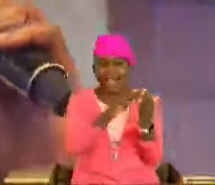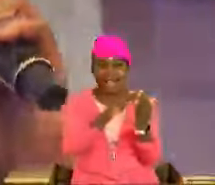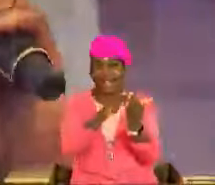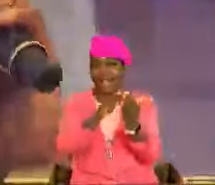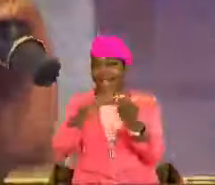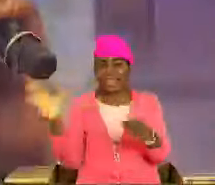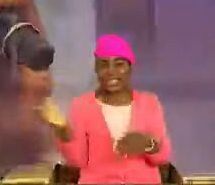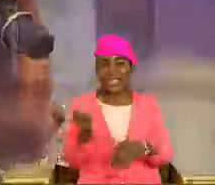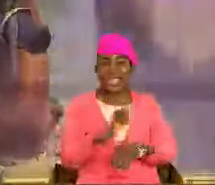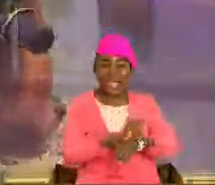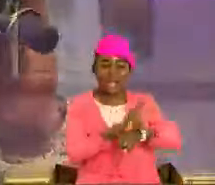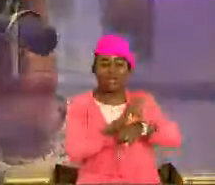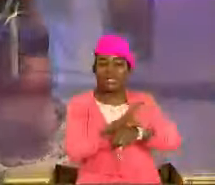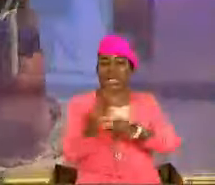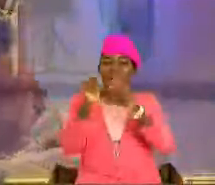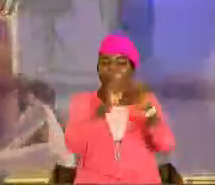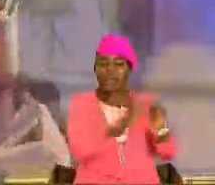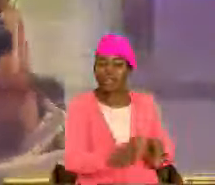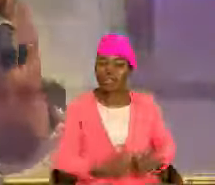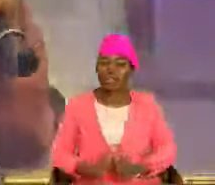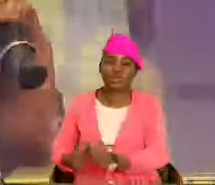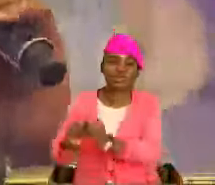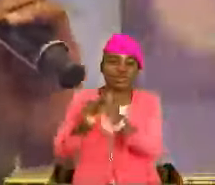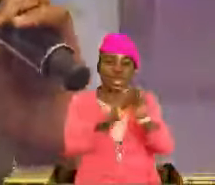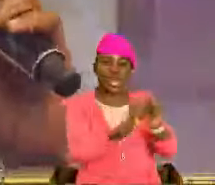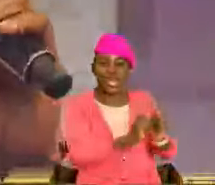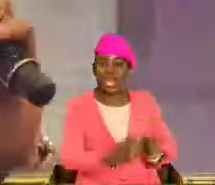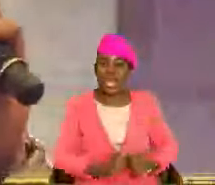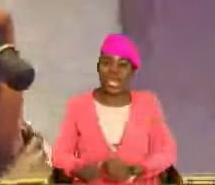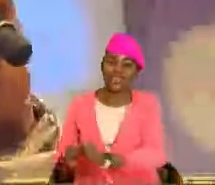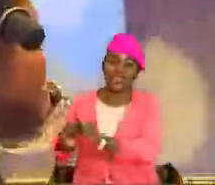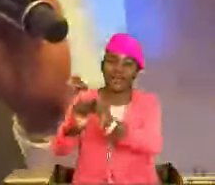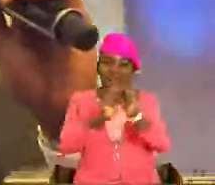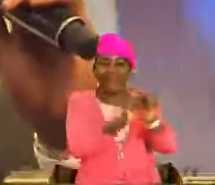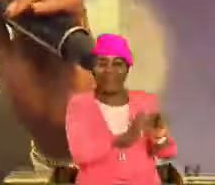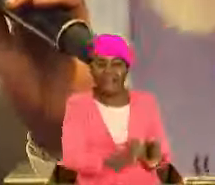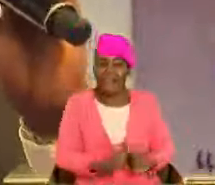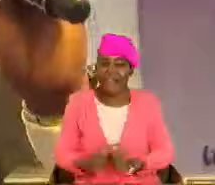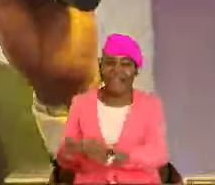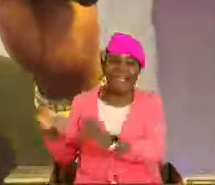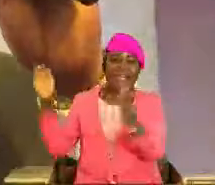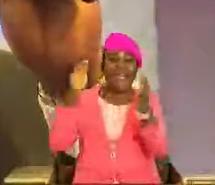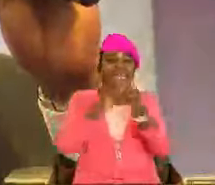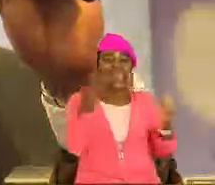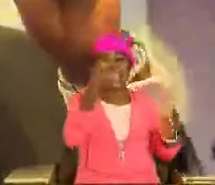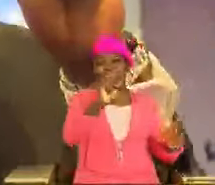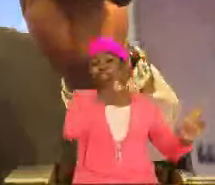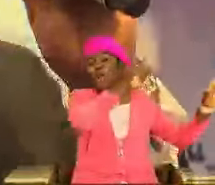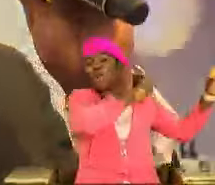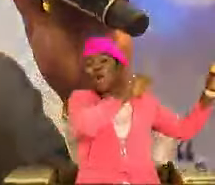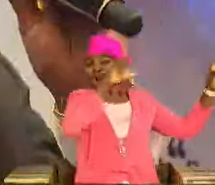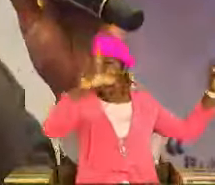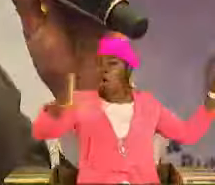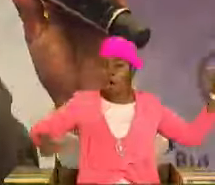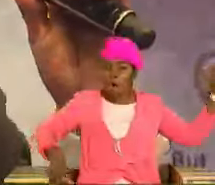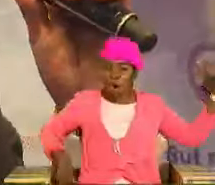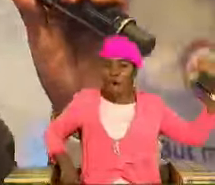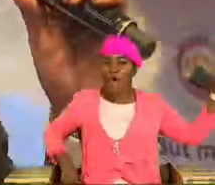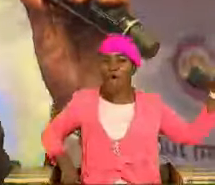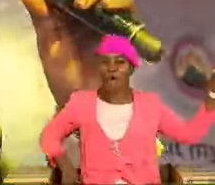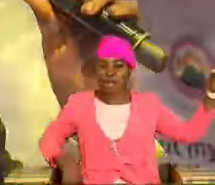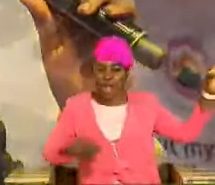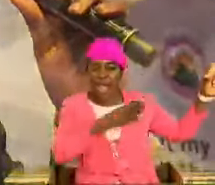together take Cel together against the Lord and